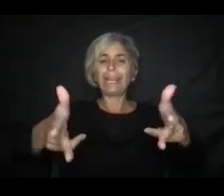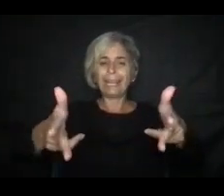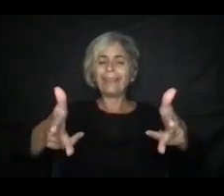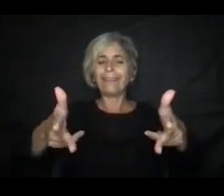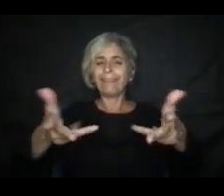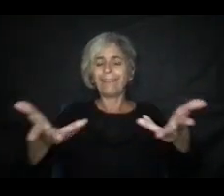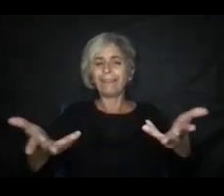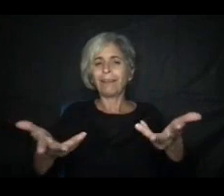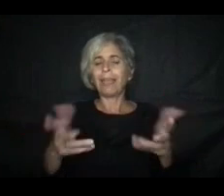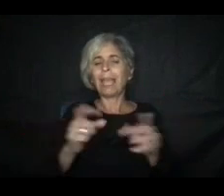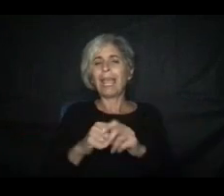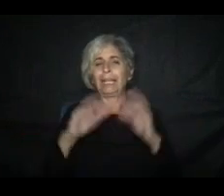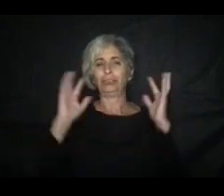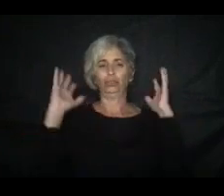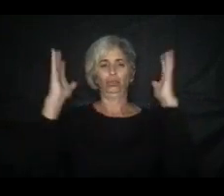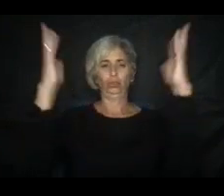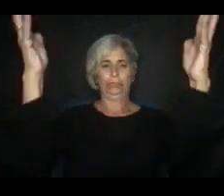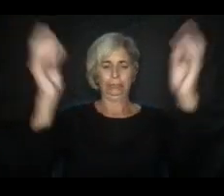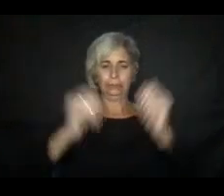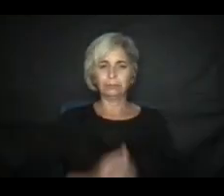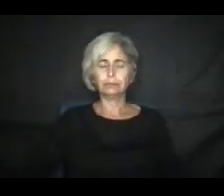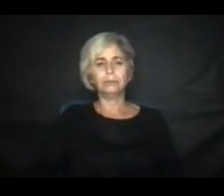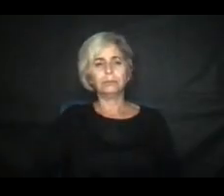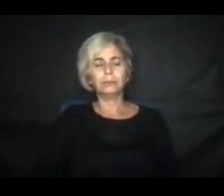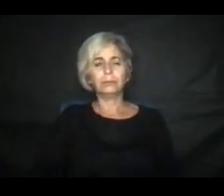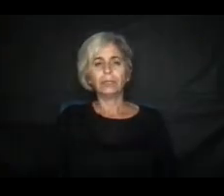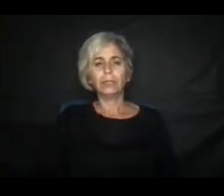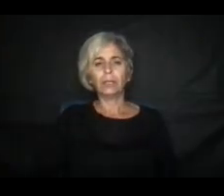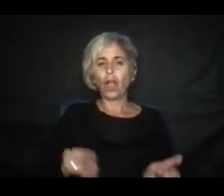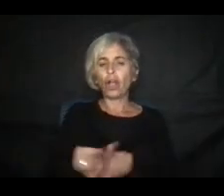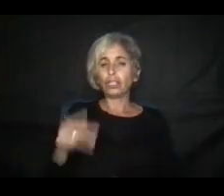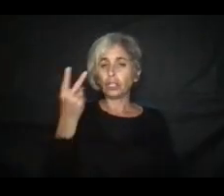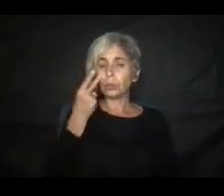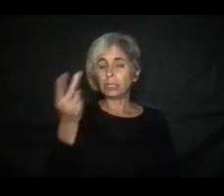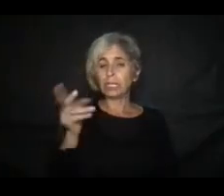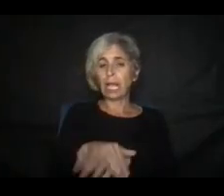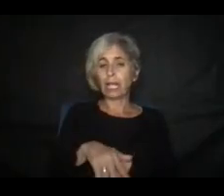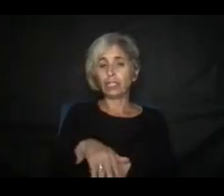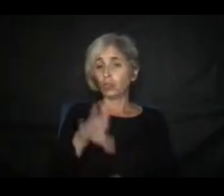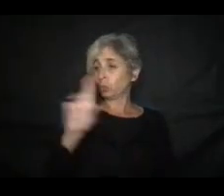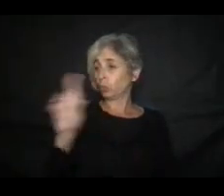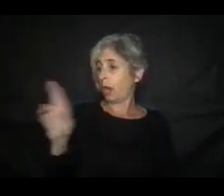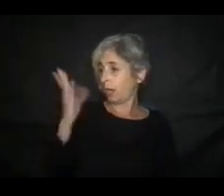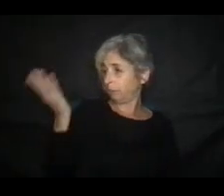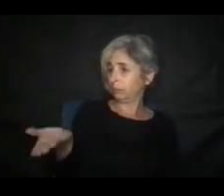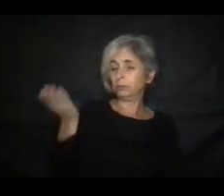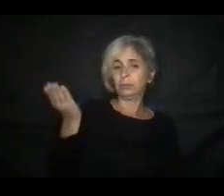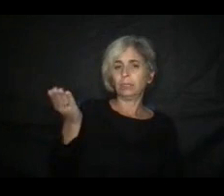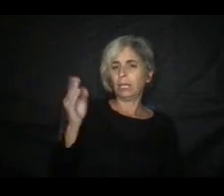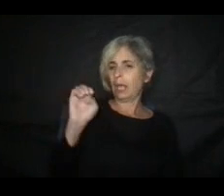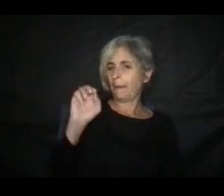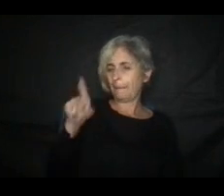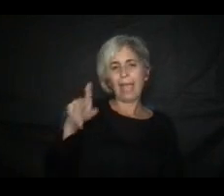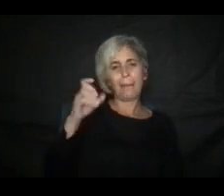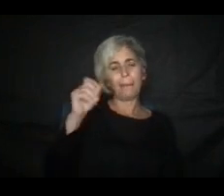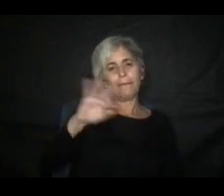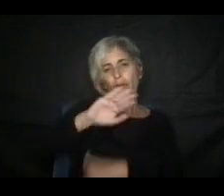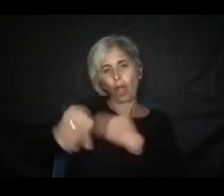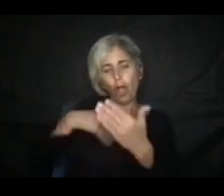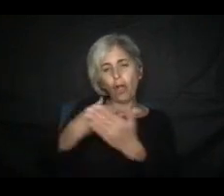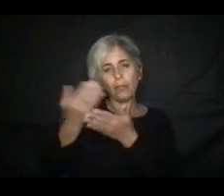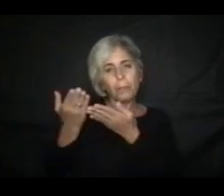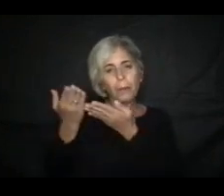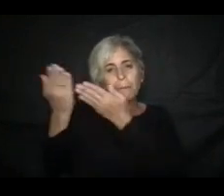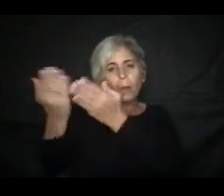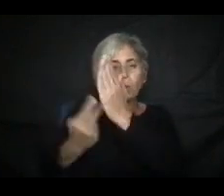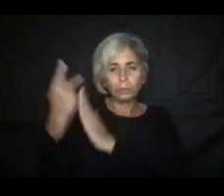and street trees. I don't remember if I said that. And what you'll see to your right is a mapping of all the proposed